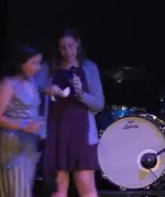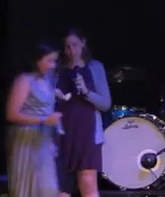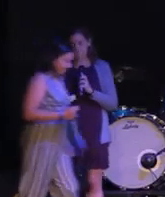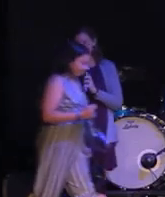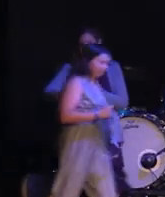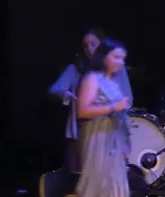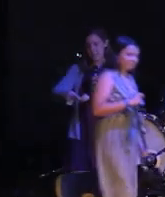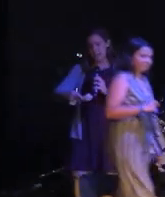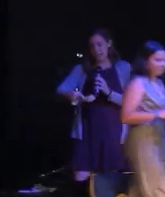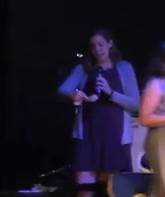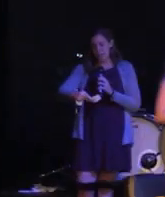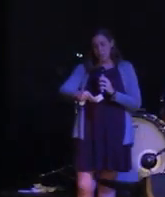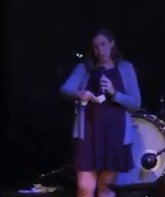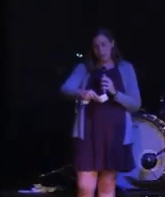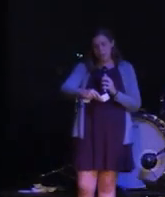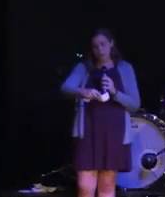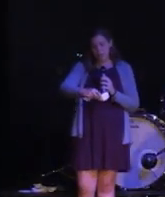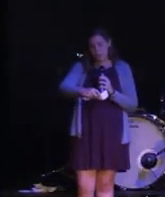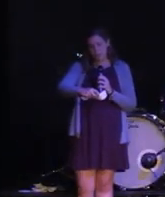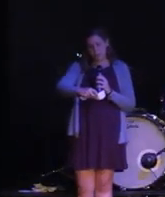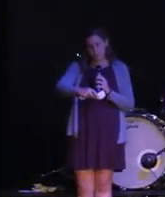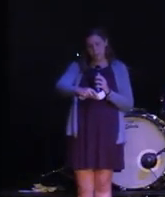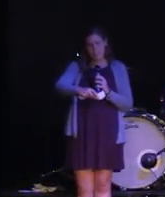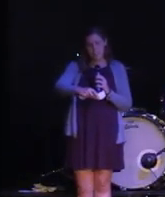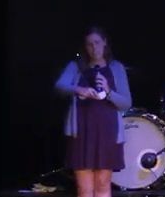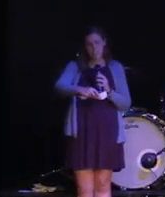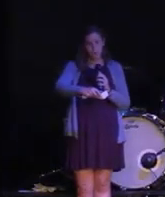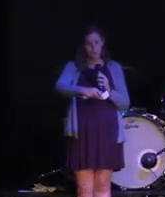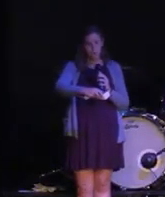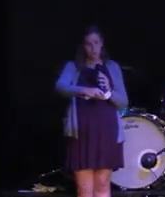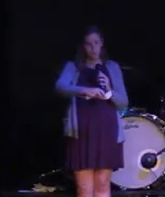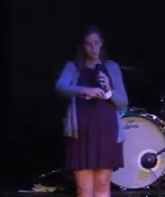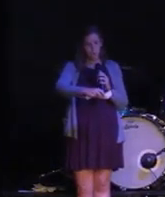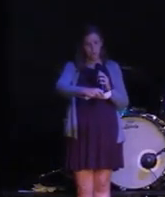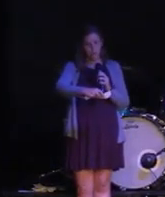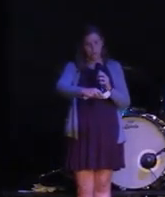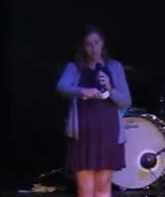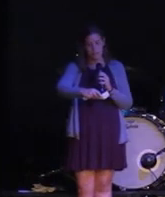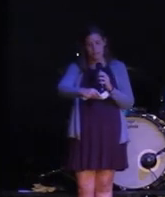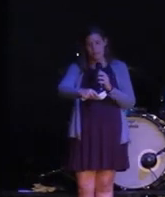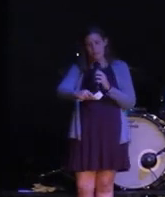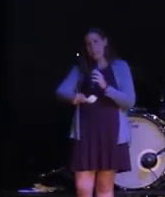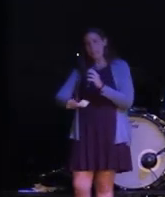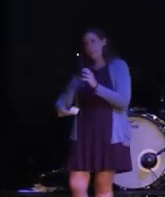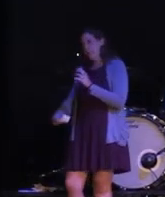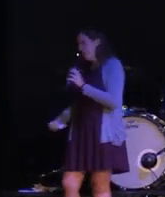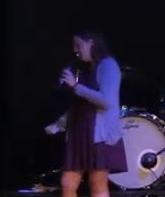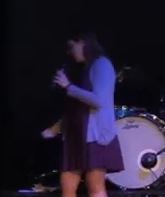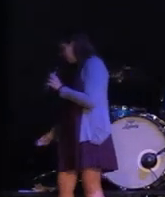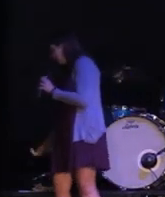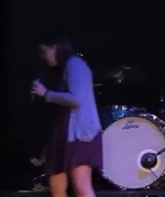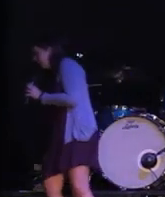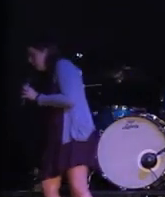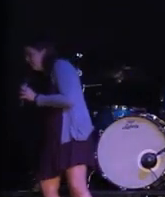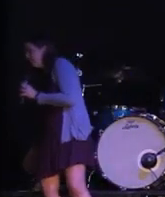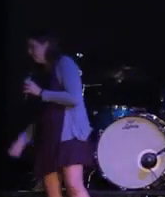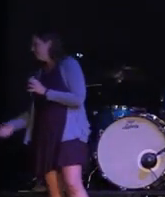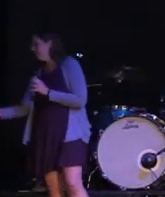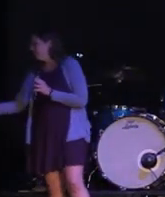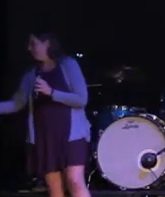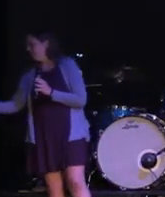And this is Brick II, raised by Marty Sullivan and Daisy Lord of Woodinville, Washington. He is their fifth